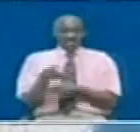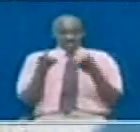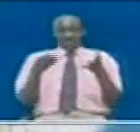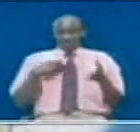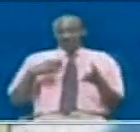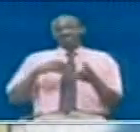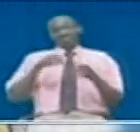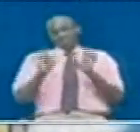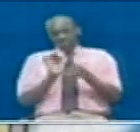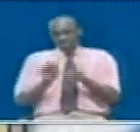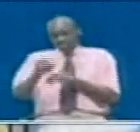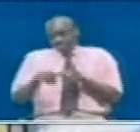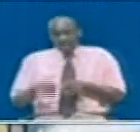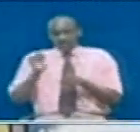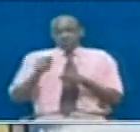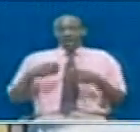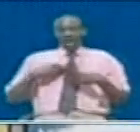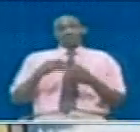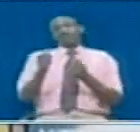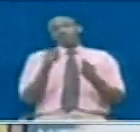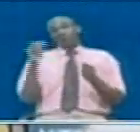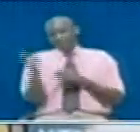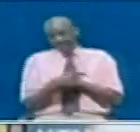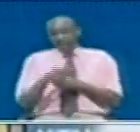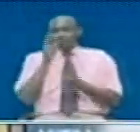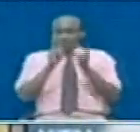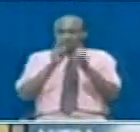Cashiers at Nakumatt will now earn a basic monthly pay of